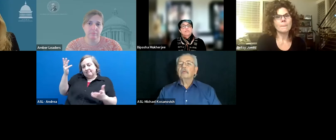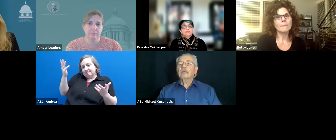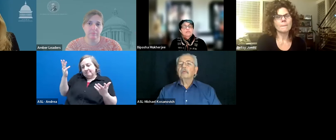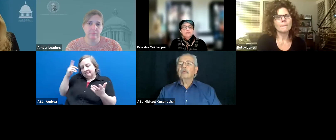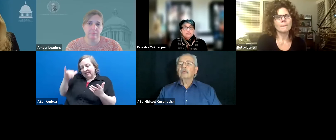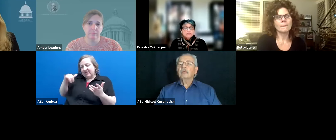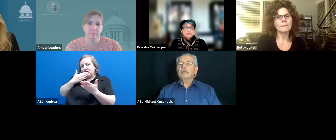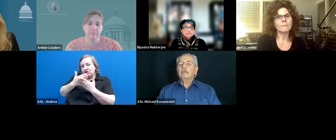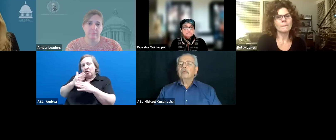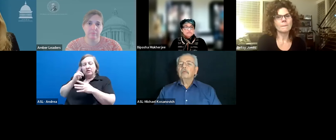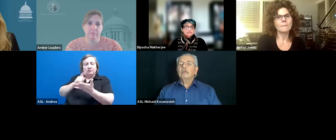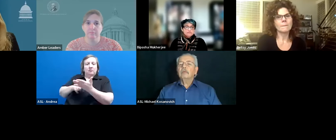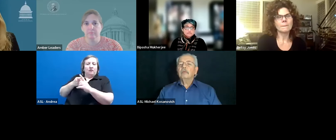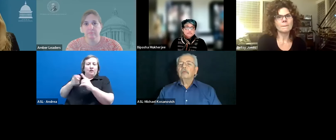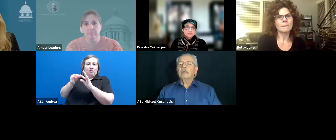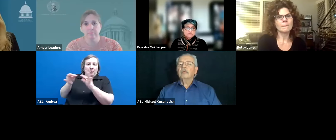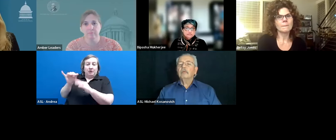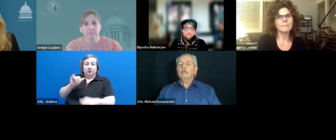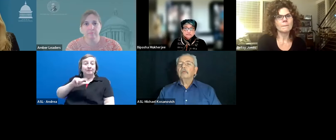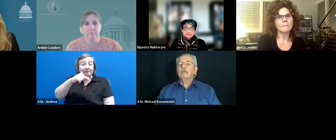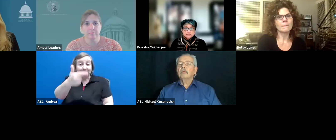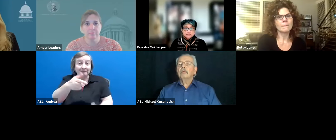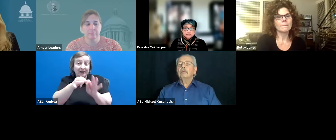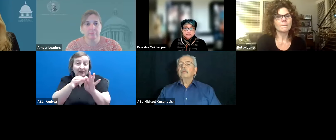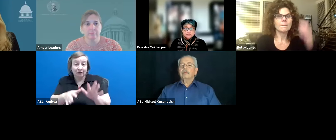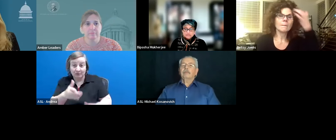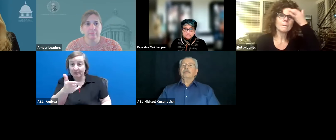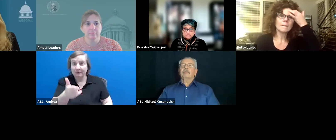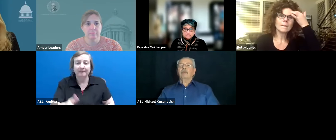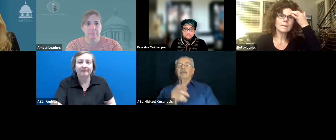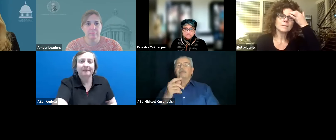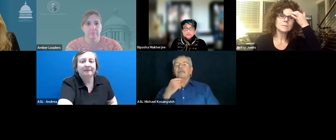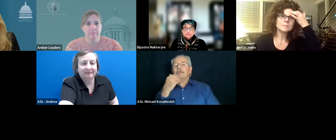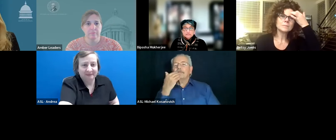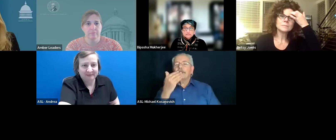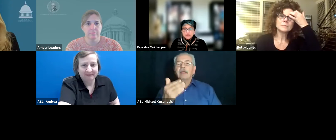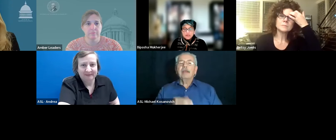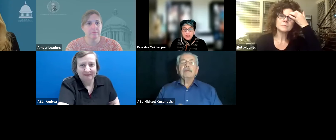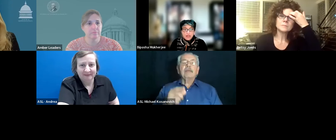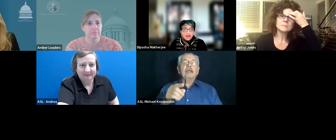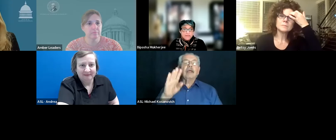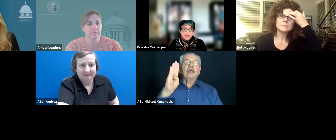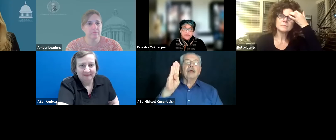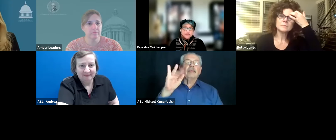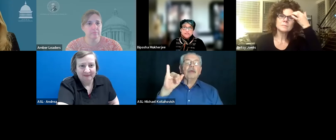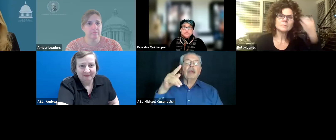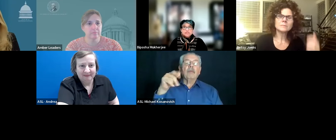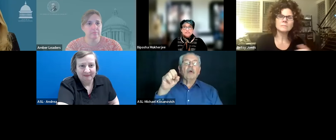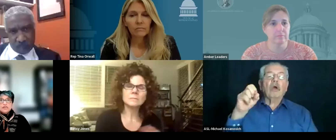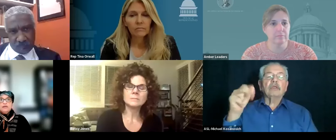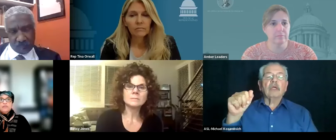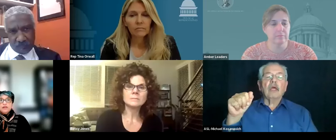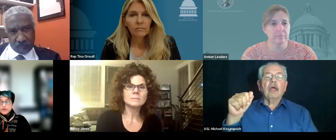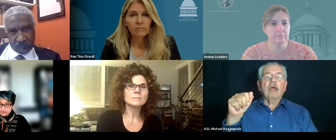a good call out from the comments as well. Thanks, Michelle. Bipasha. I think two